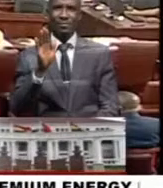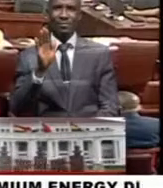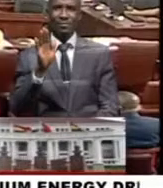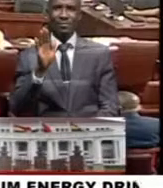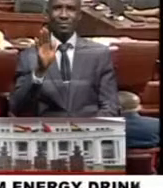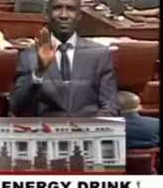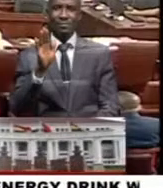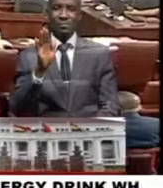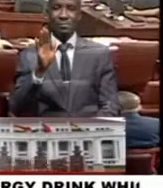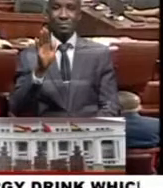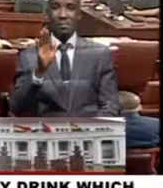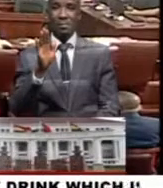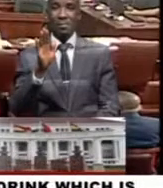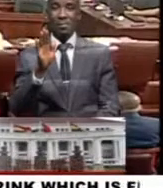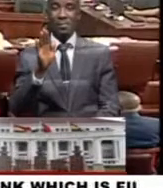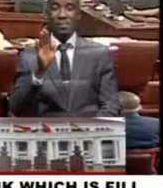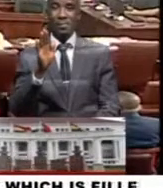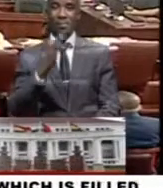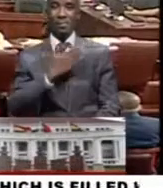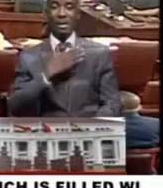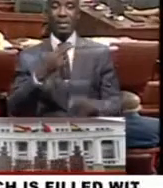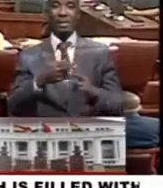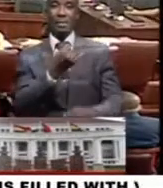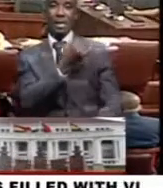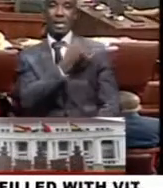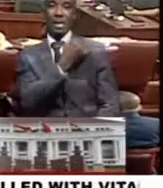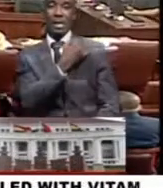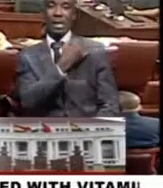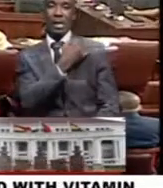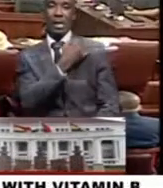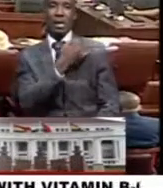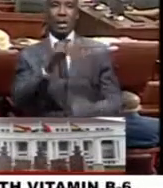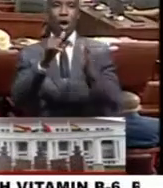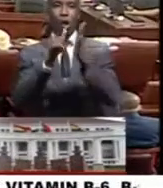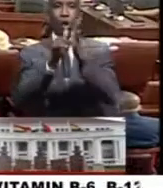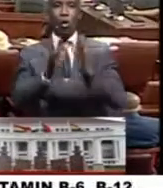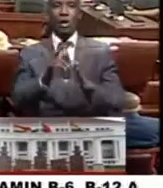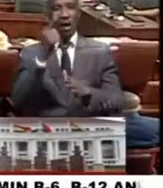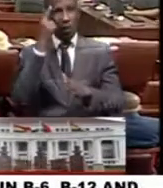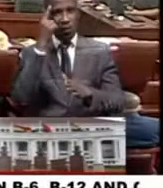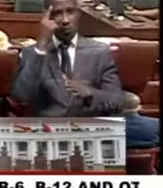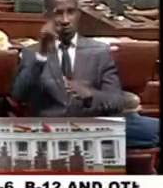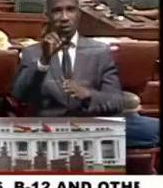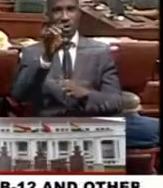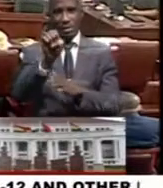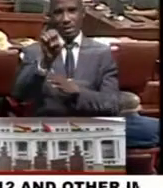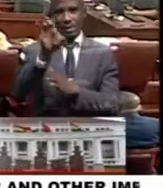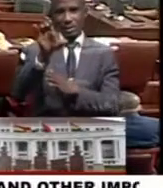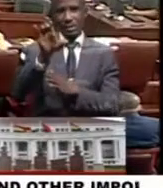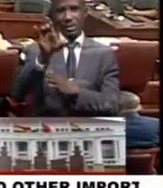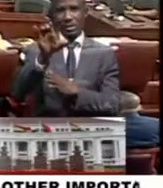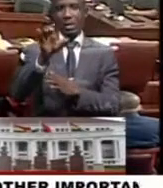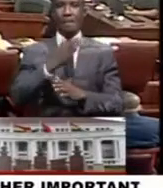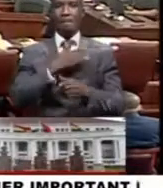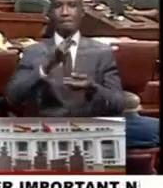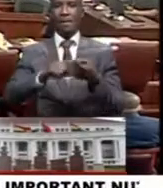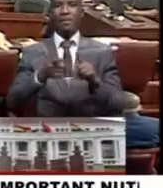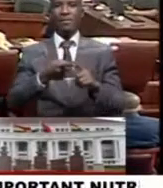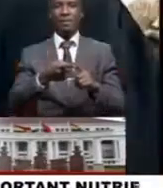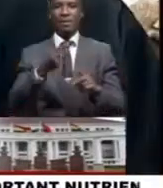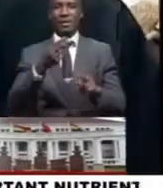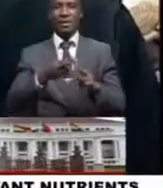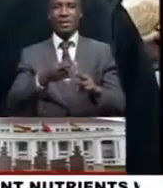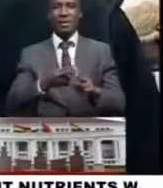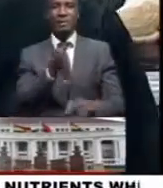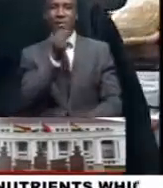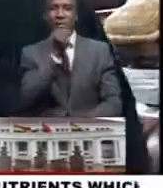May it please my lords, Justin Amenuvo appears for the first respondent, with me, A.A. Somoa Asamoah.